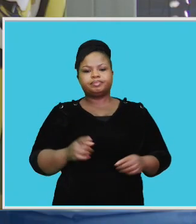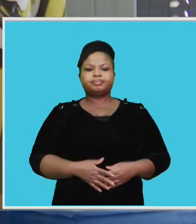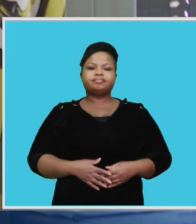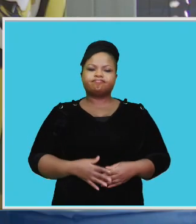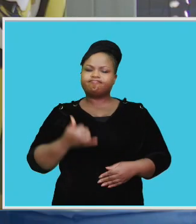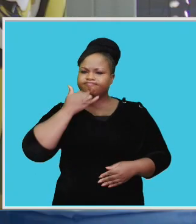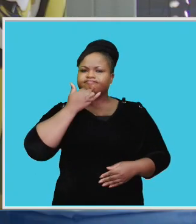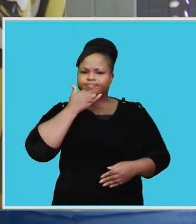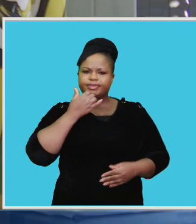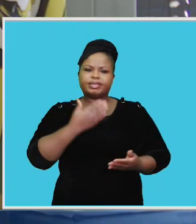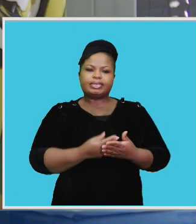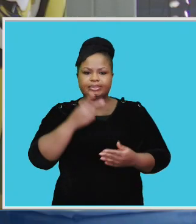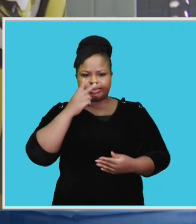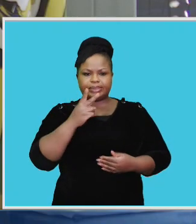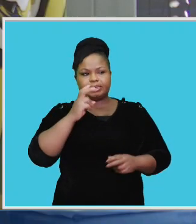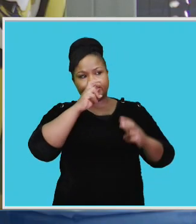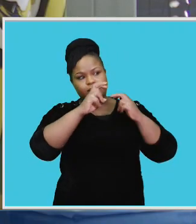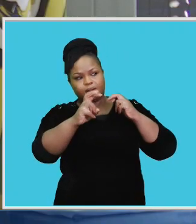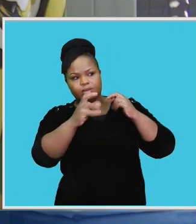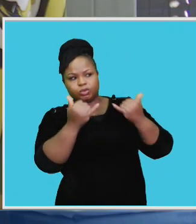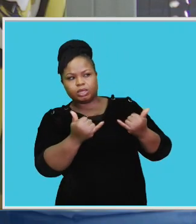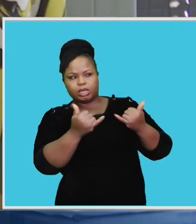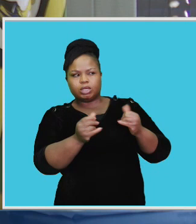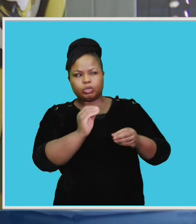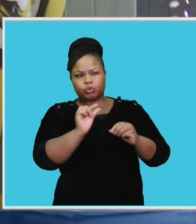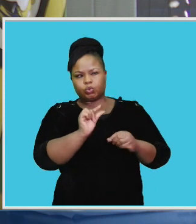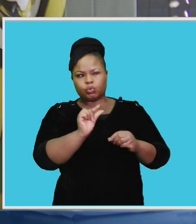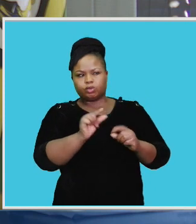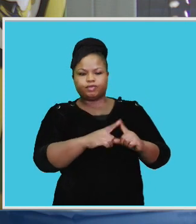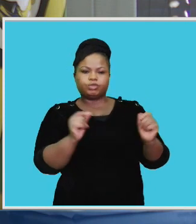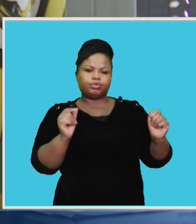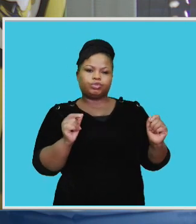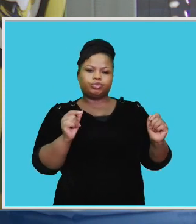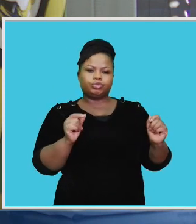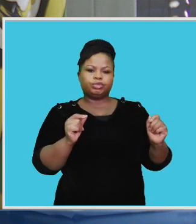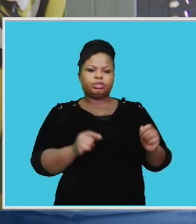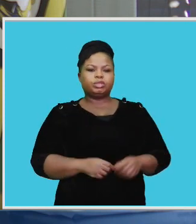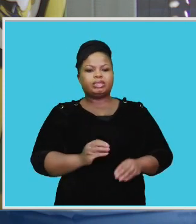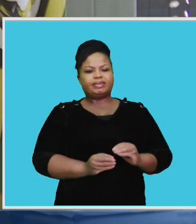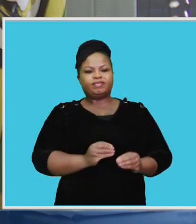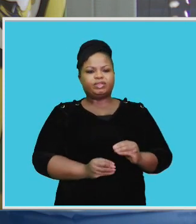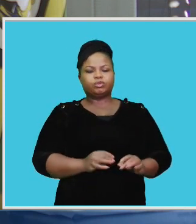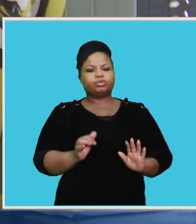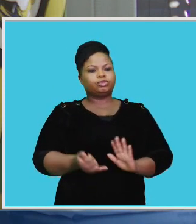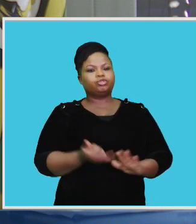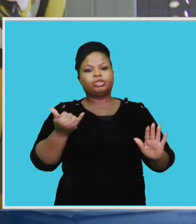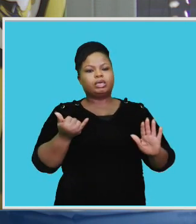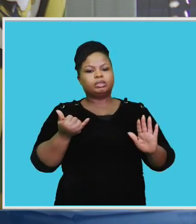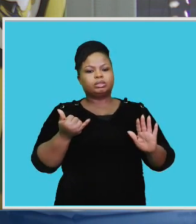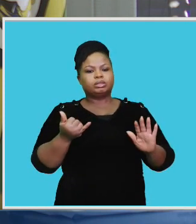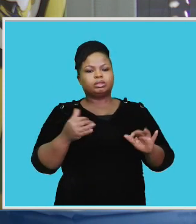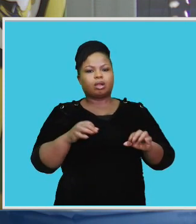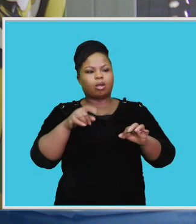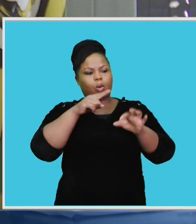mangiya lapha ngibonile ne tunnel today ukuthi they are halfway done with that tunnel. It's not just isigodi